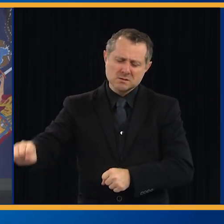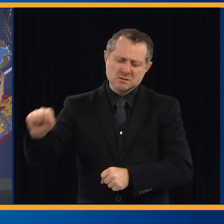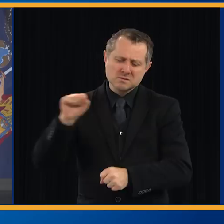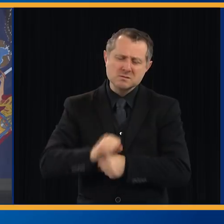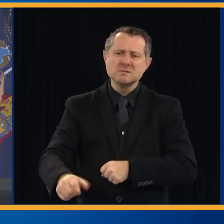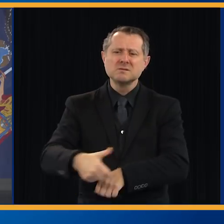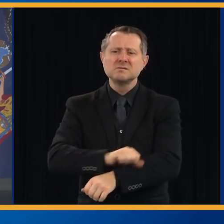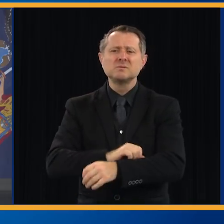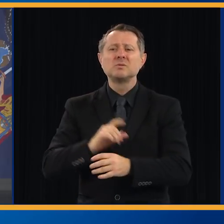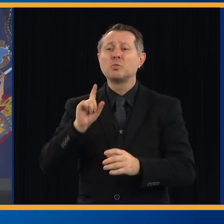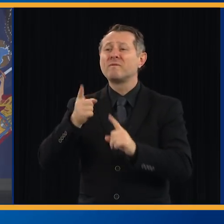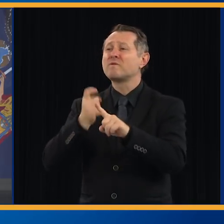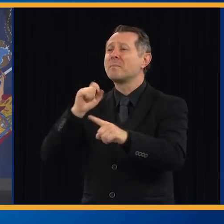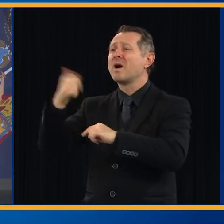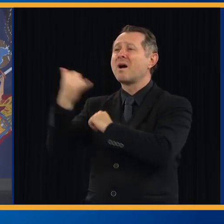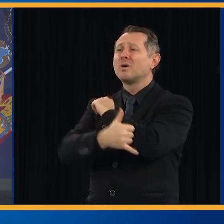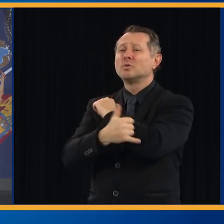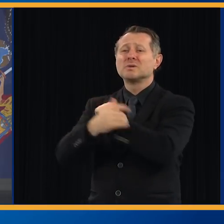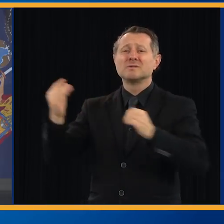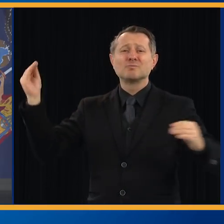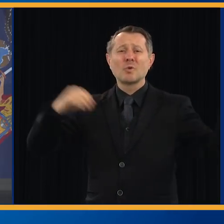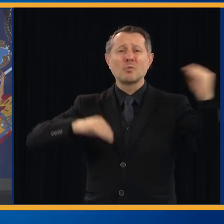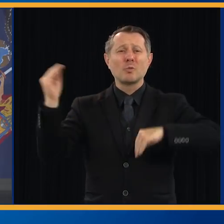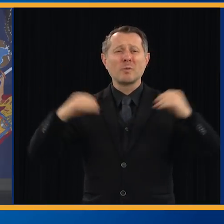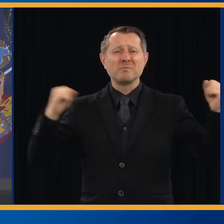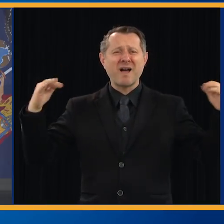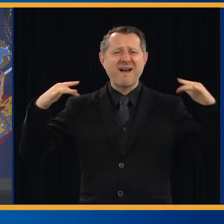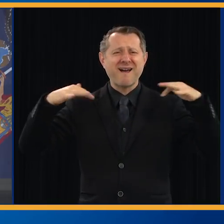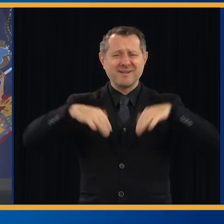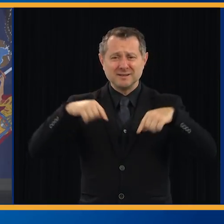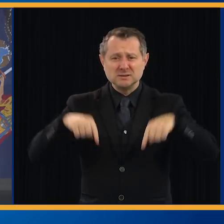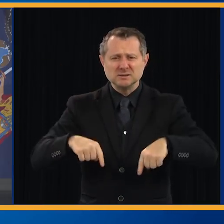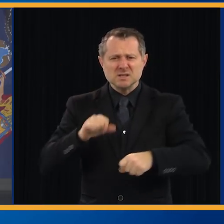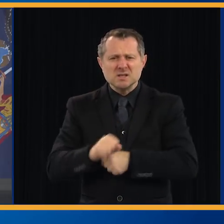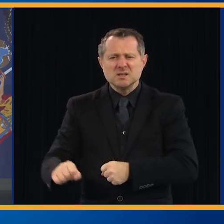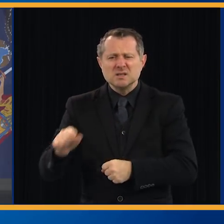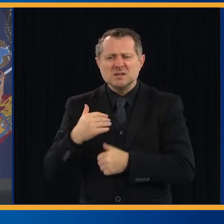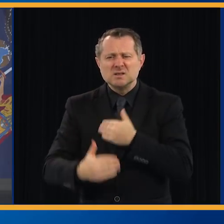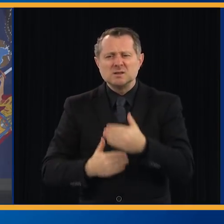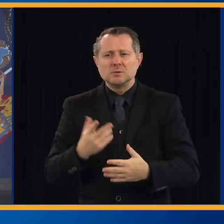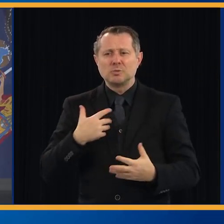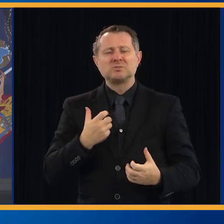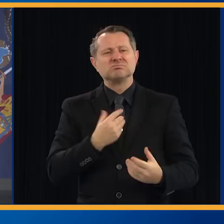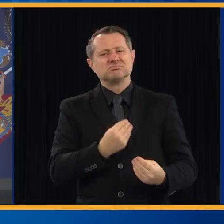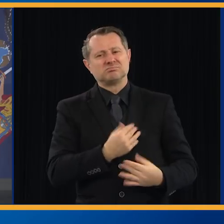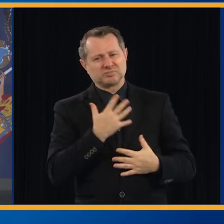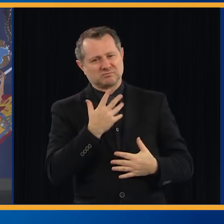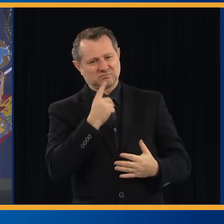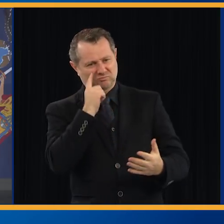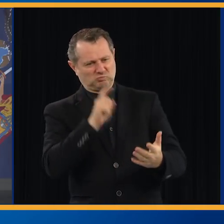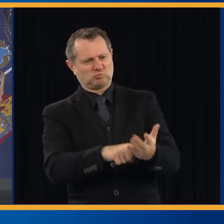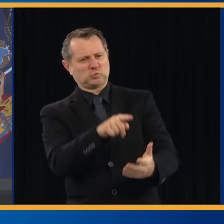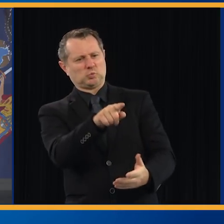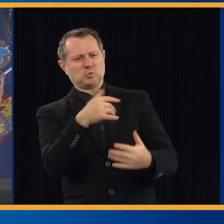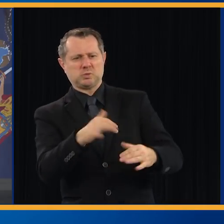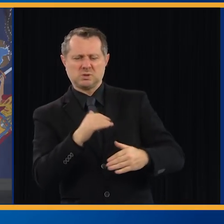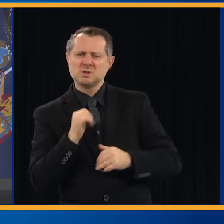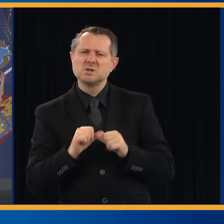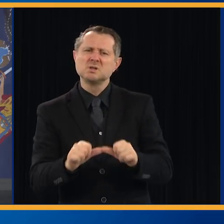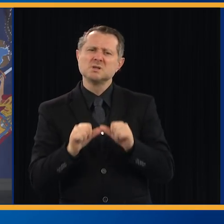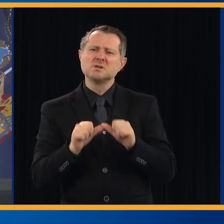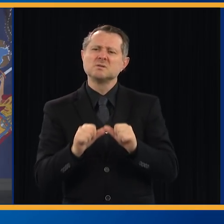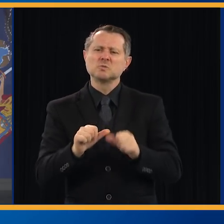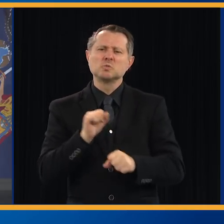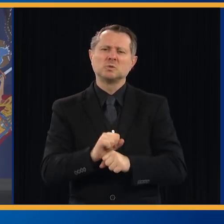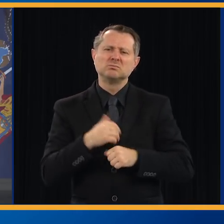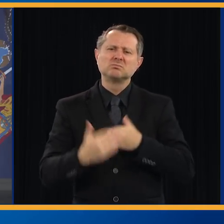are from, what that whole immigrant philosophy and drive does for us. And I'll end where